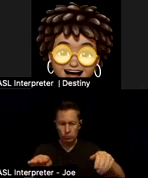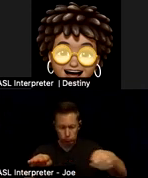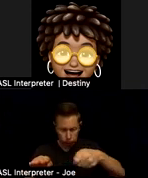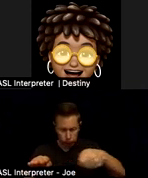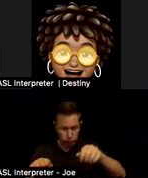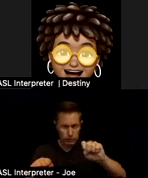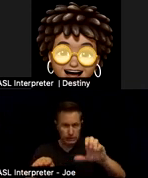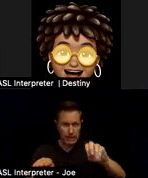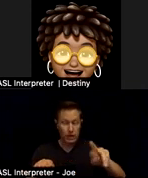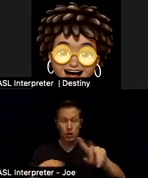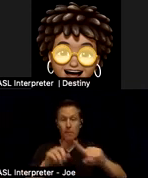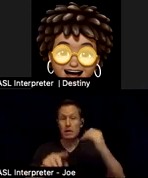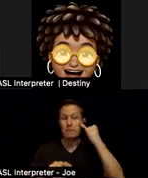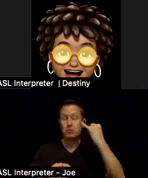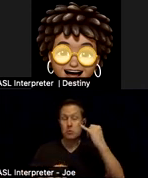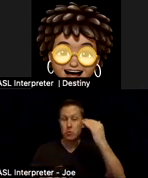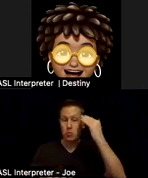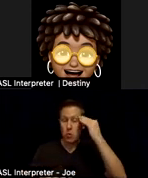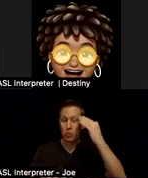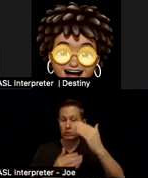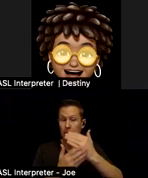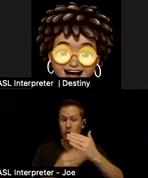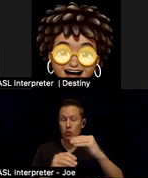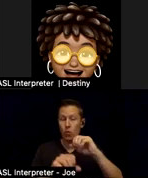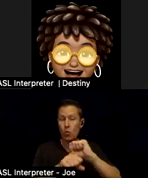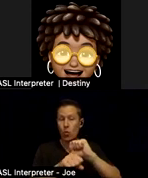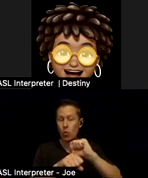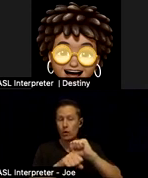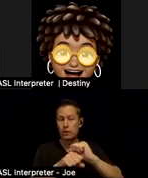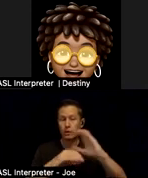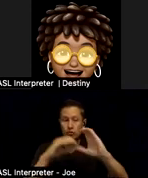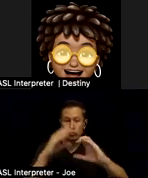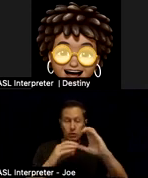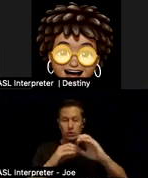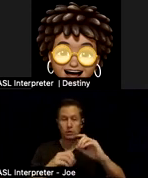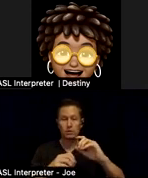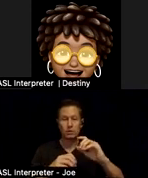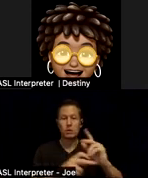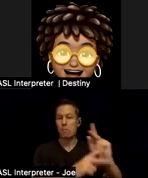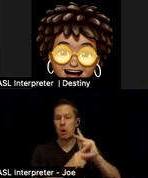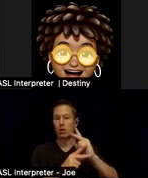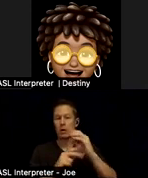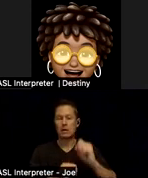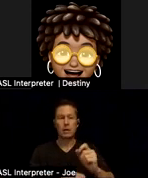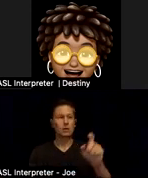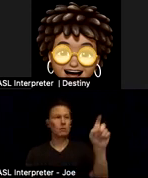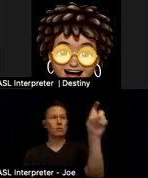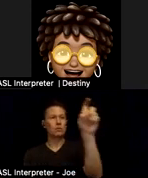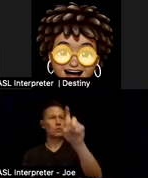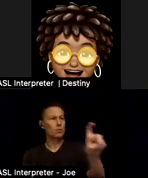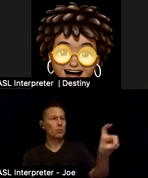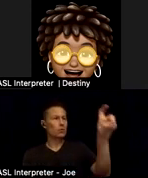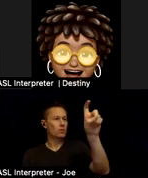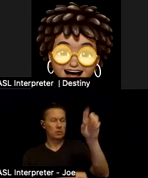borrow one and you hold that up to the wall and it will actually find the studs behind the wall for you. So there's a couple tricks